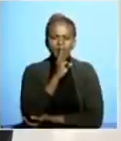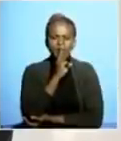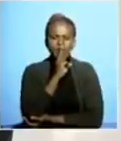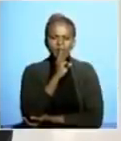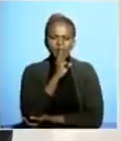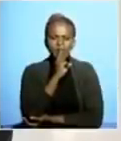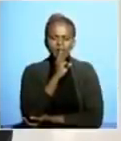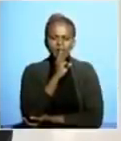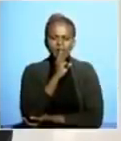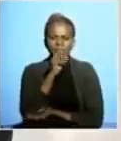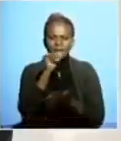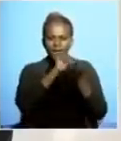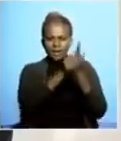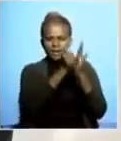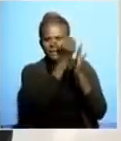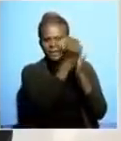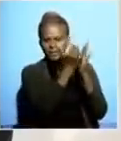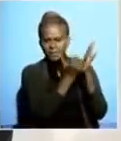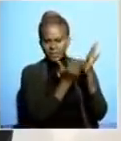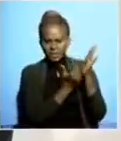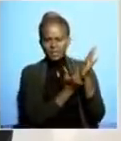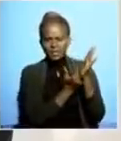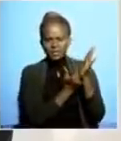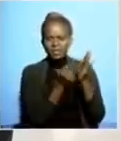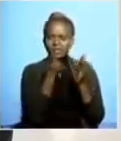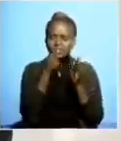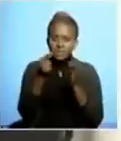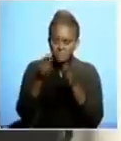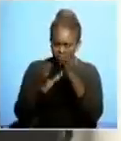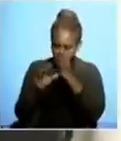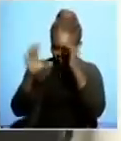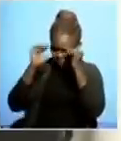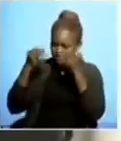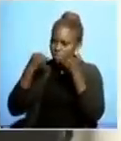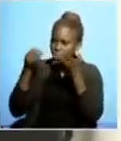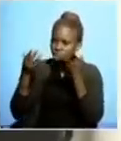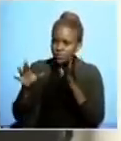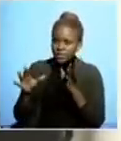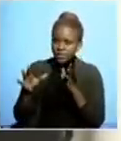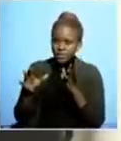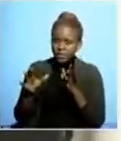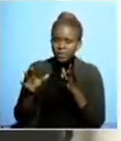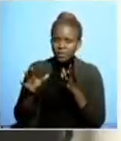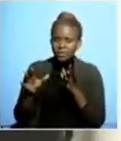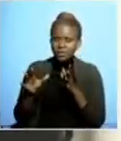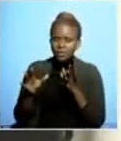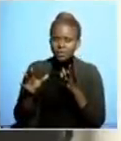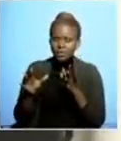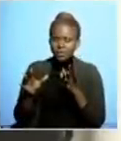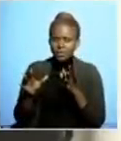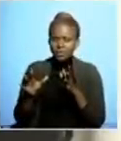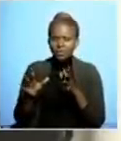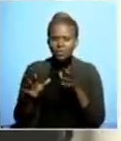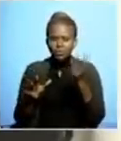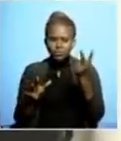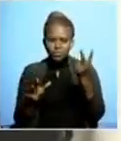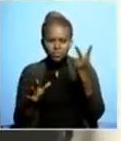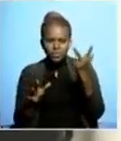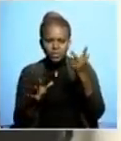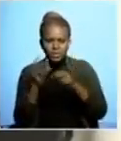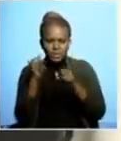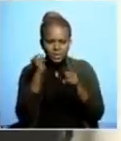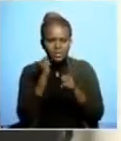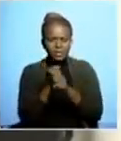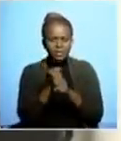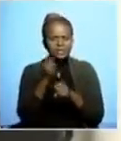Our agenda, I've said this to the Vice President before, we want to be proud in 2-3 years' time that there is no